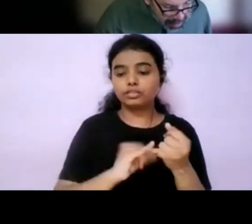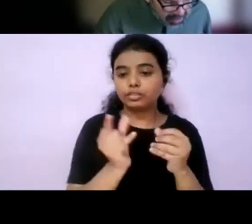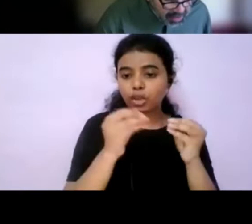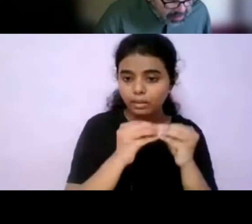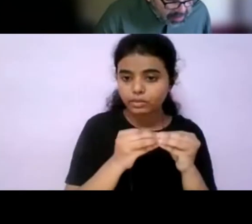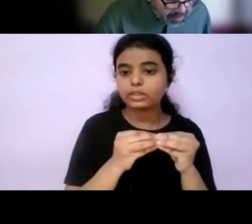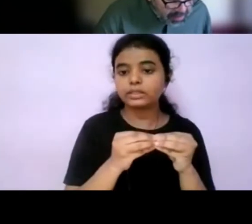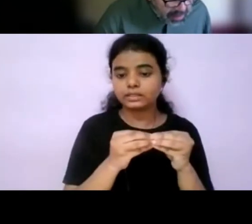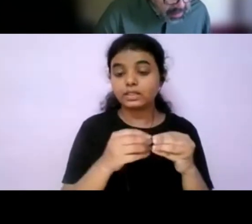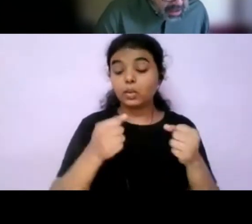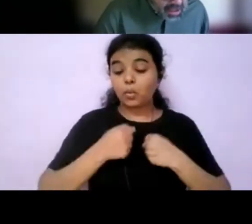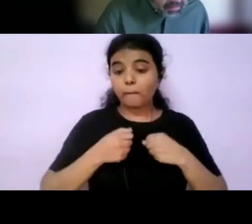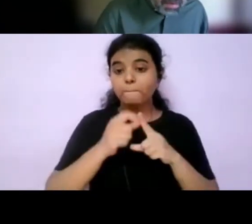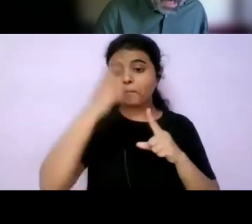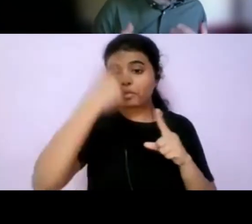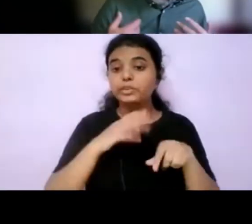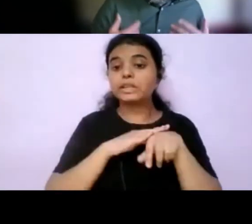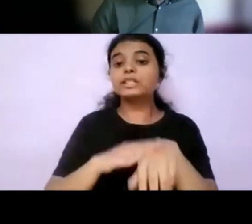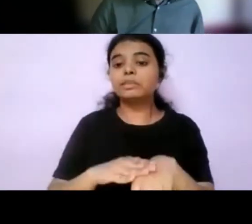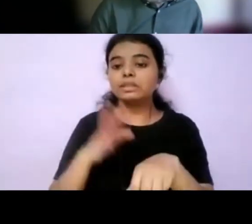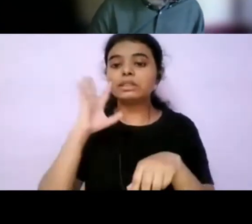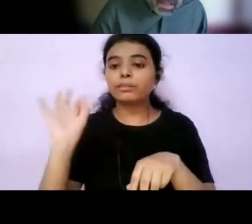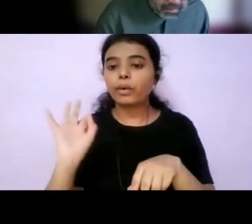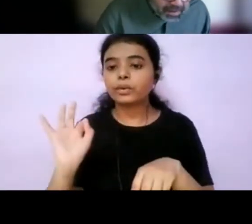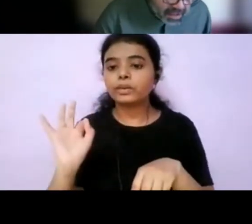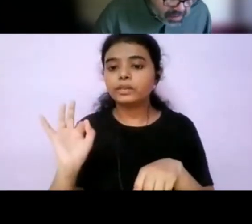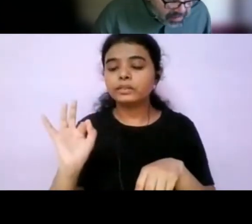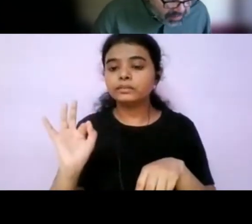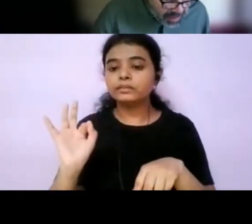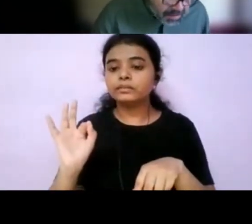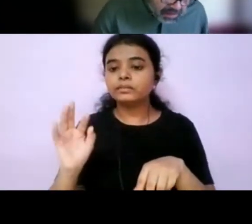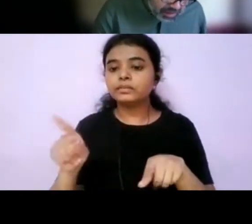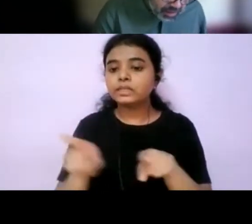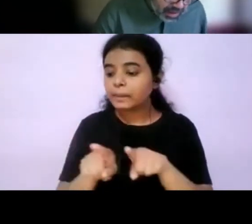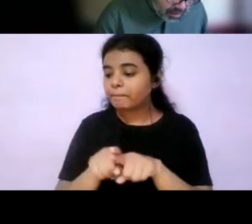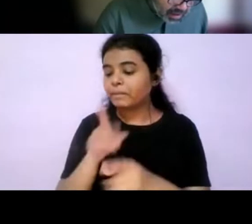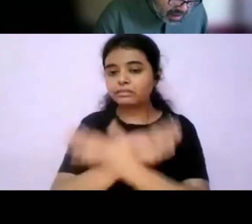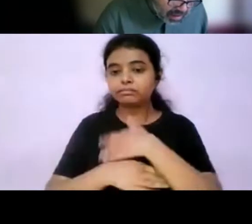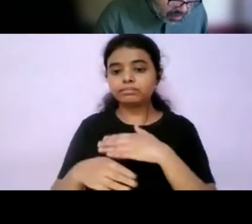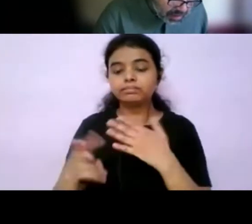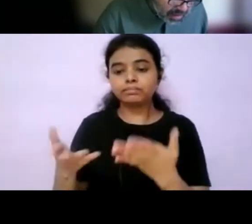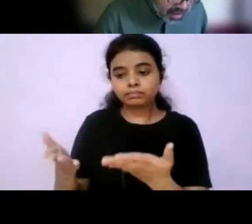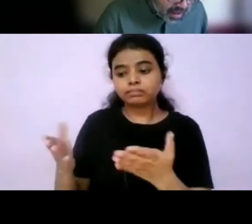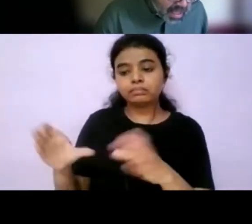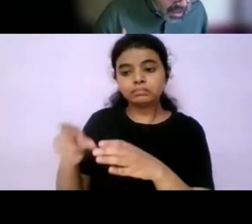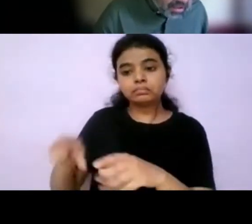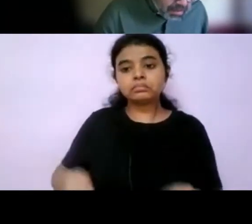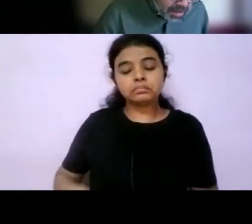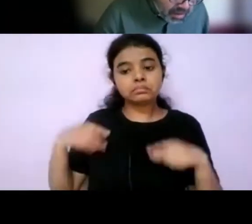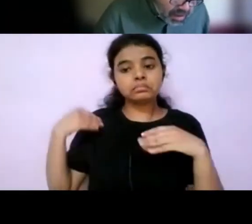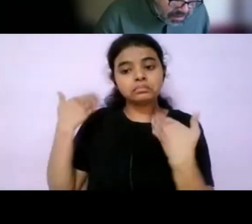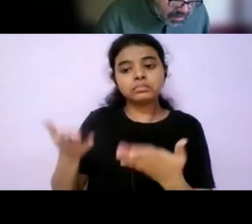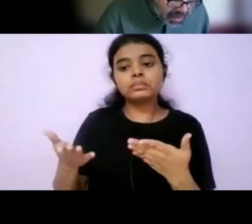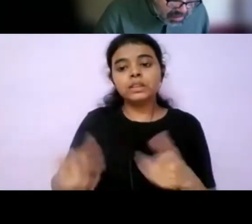and personal experience of impairment, what it's like to live with an illness, very much within the